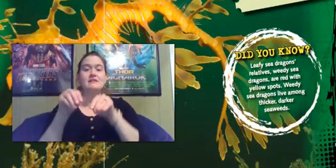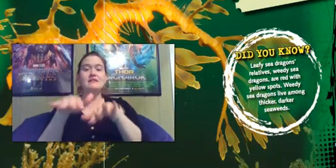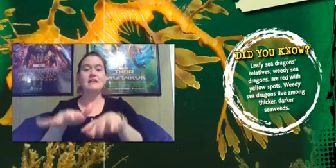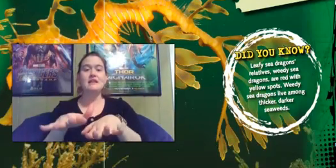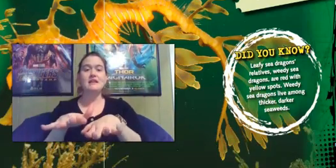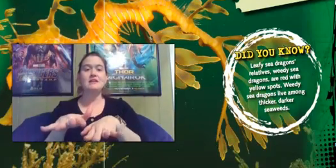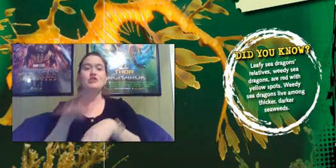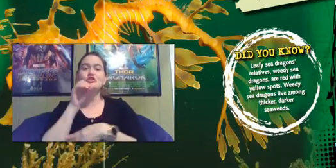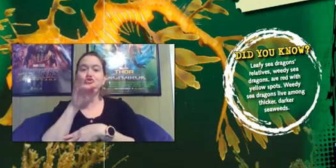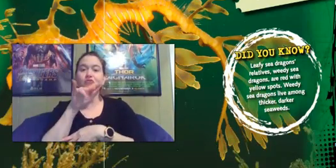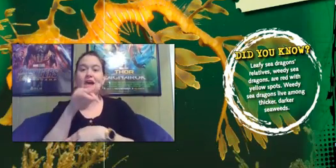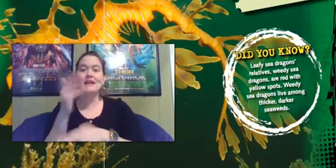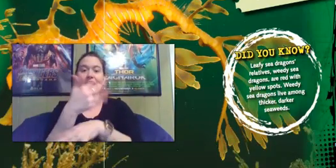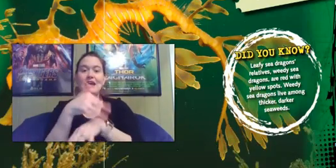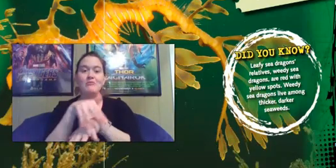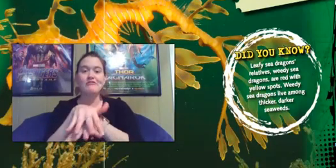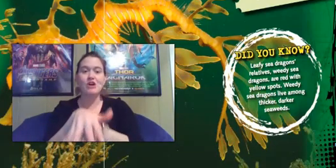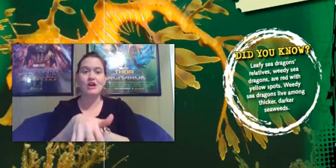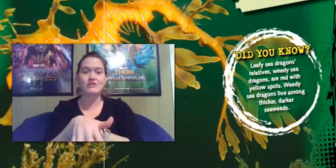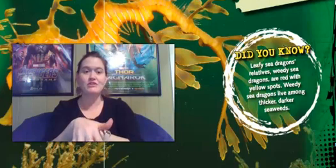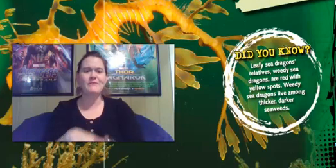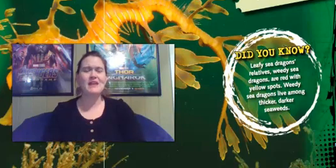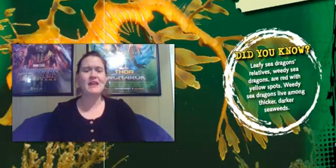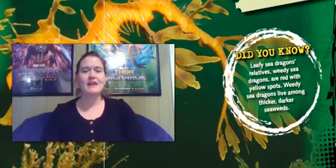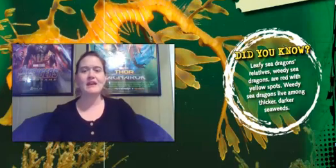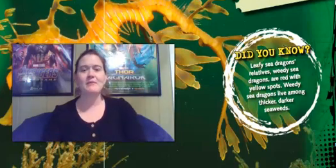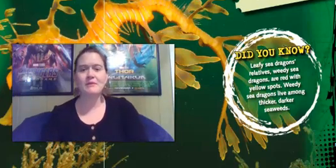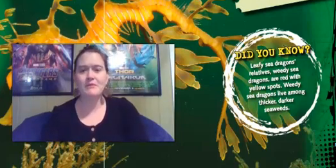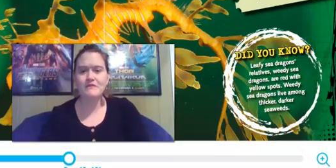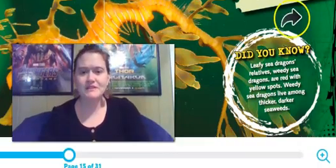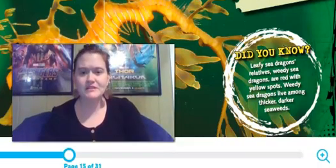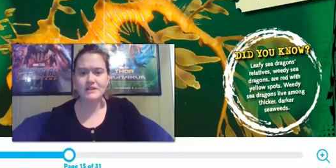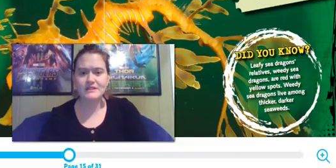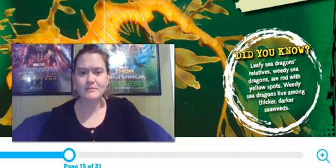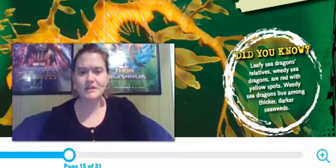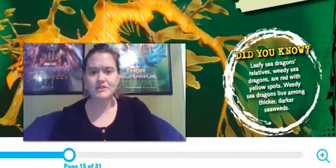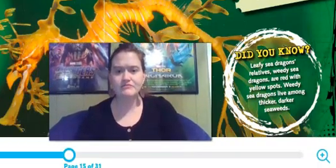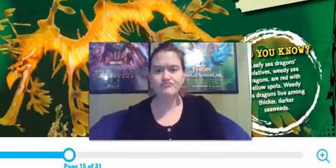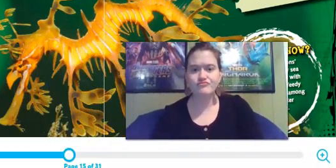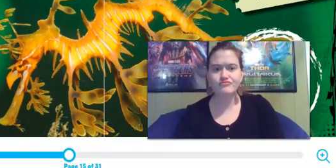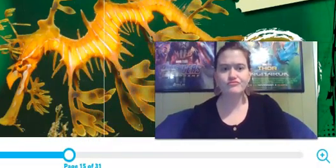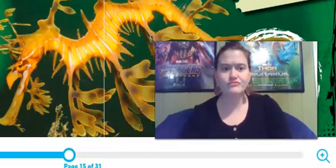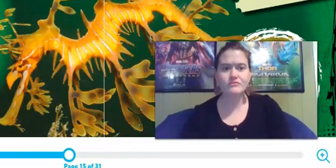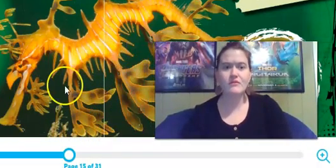Leafy Sea Dragon camouflage. I'm going to move this so you can see the picture.